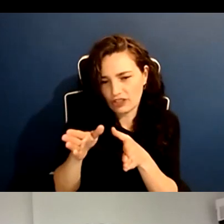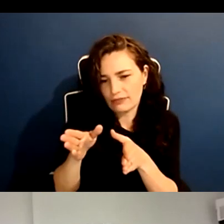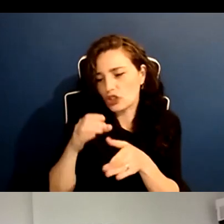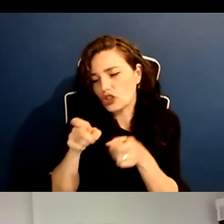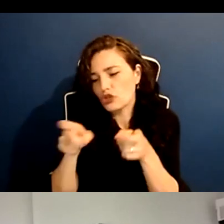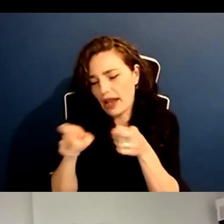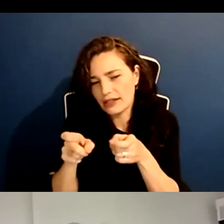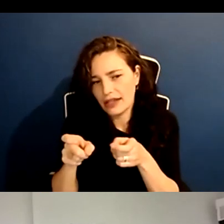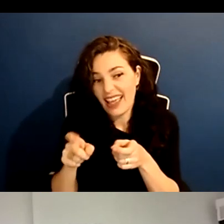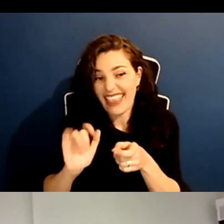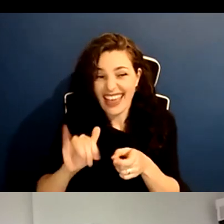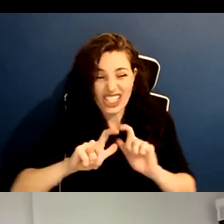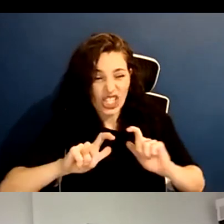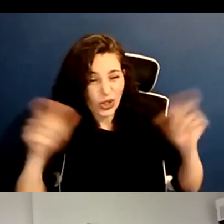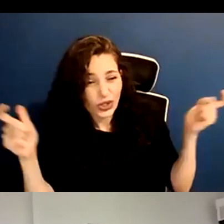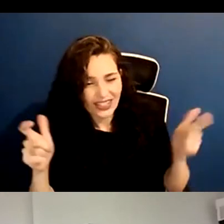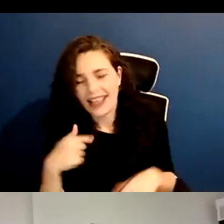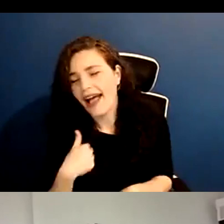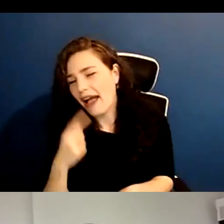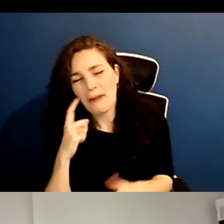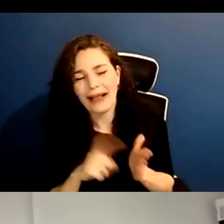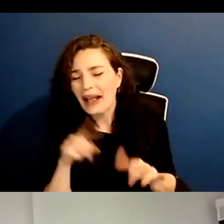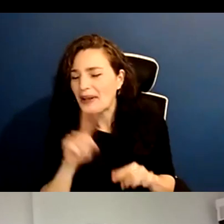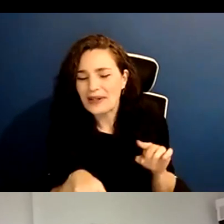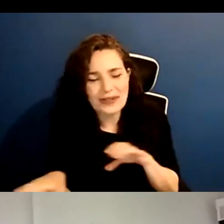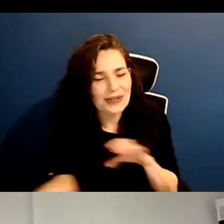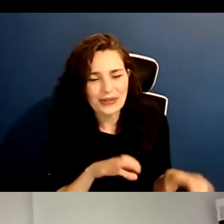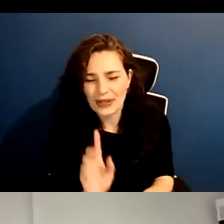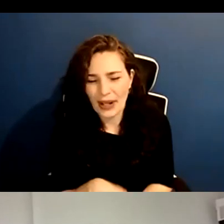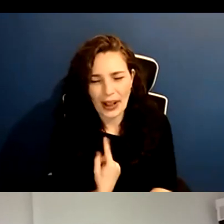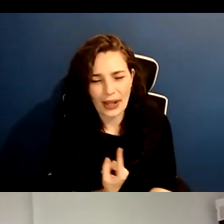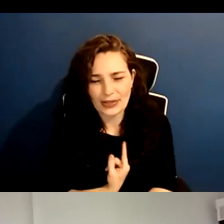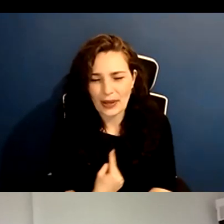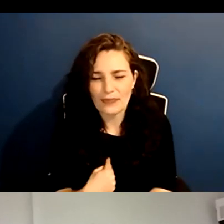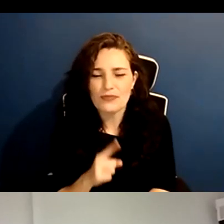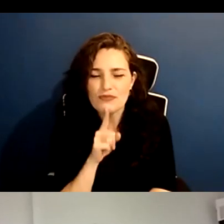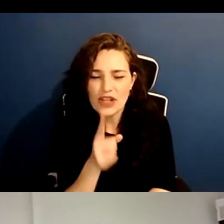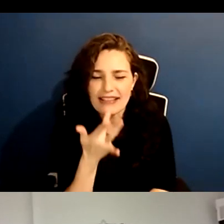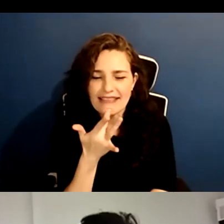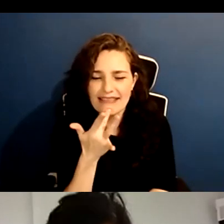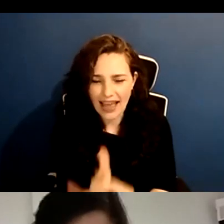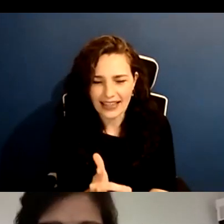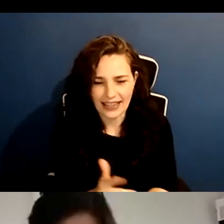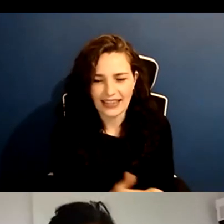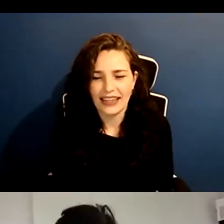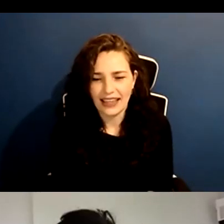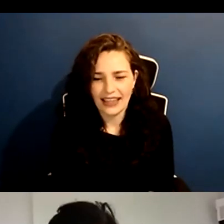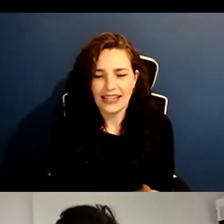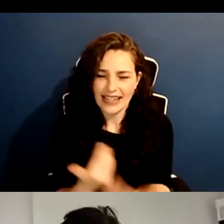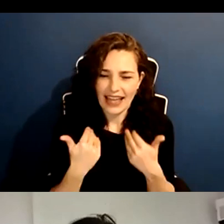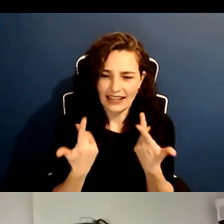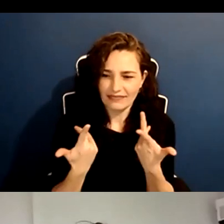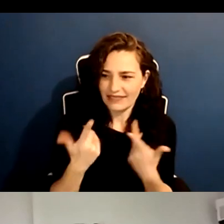have done this on my own. And I think I was just super lucky to just have Zippy walk